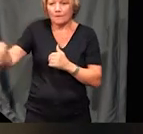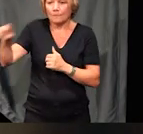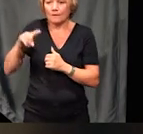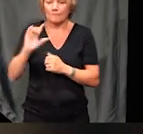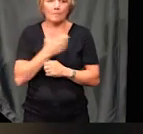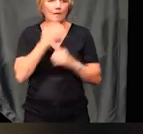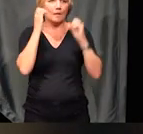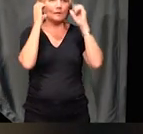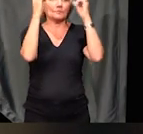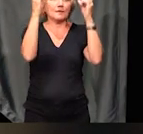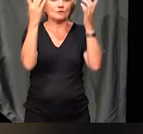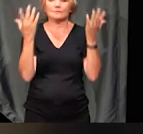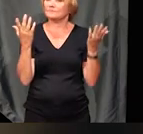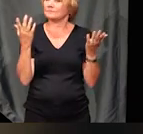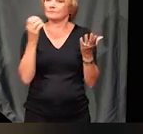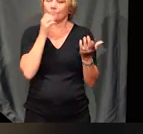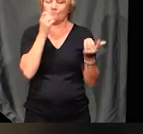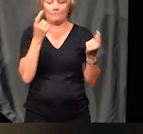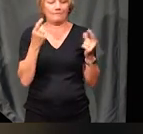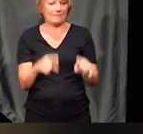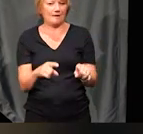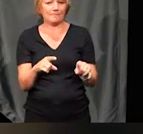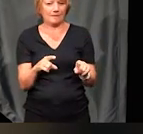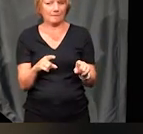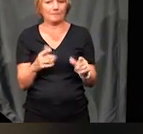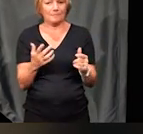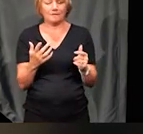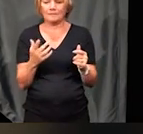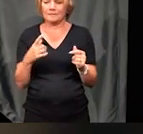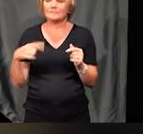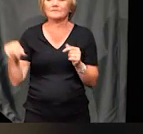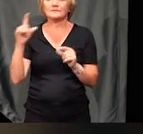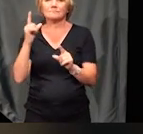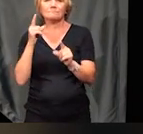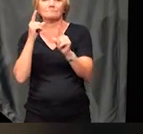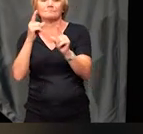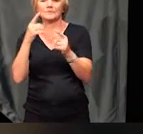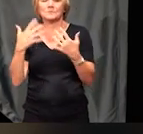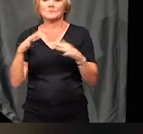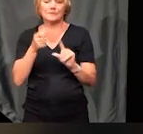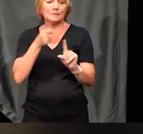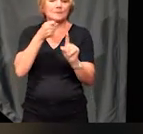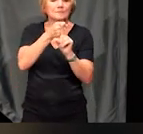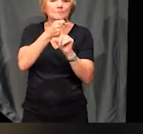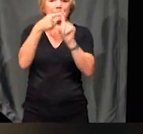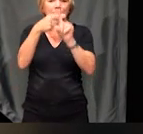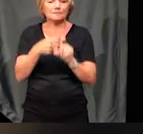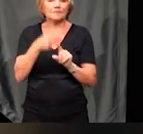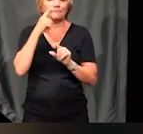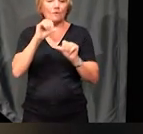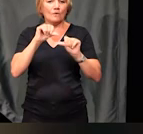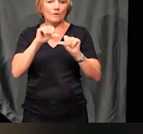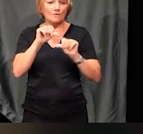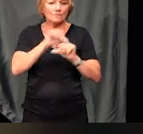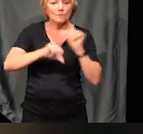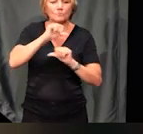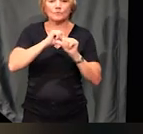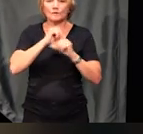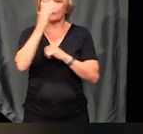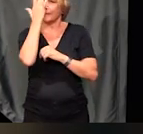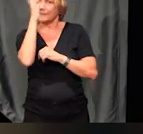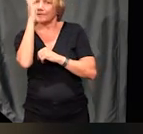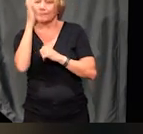education would not have happened, nor its promising impact of social, intellectual, and